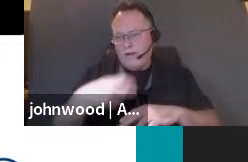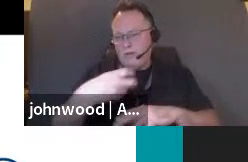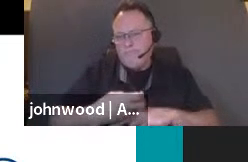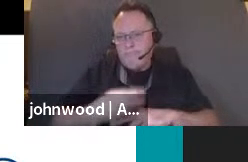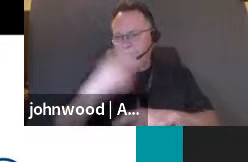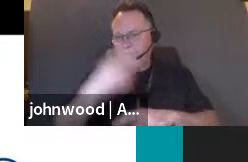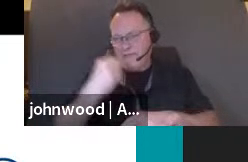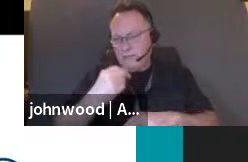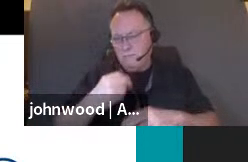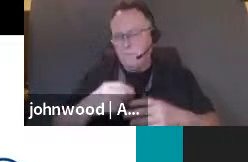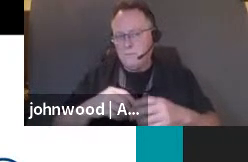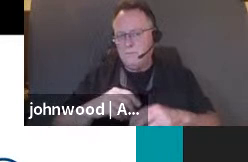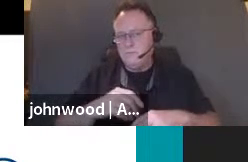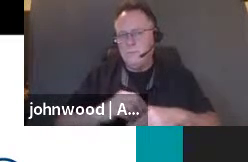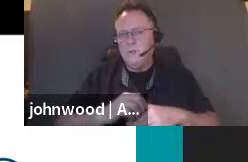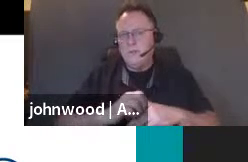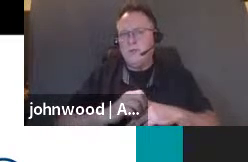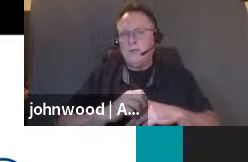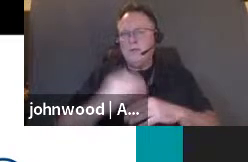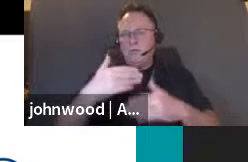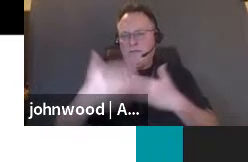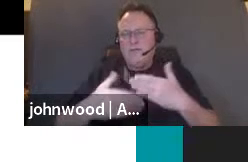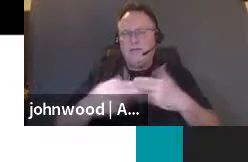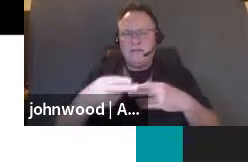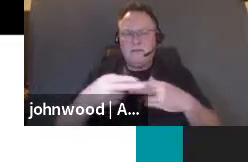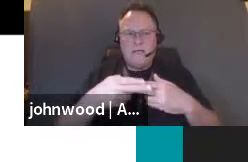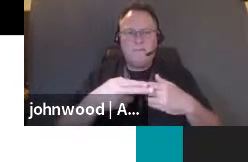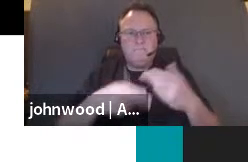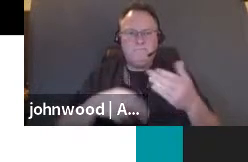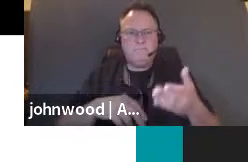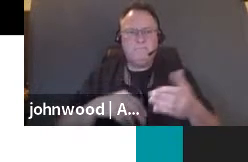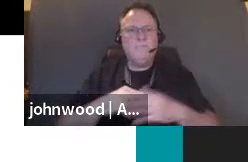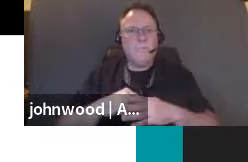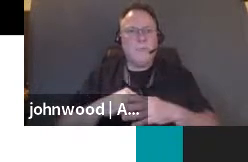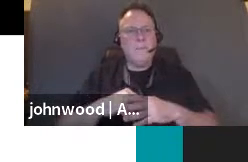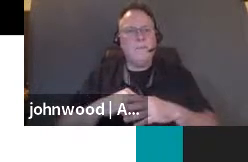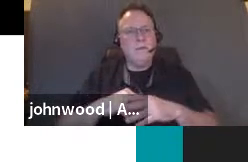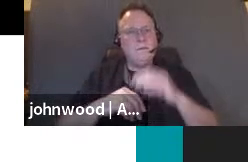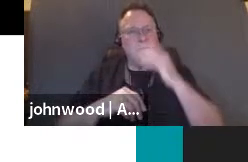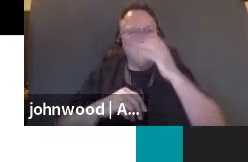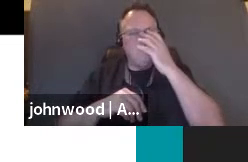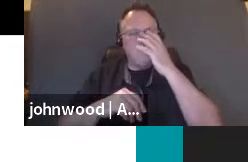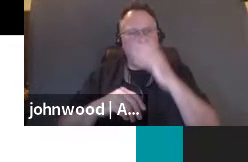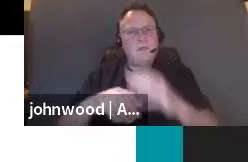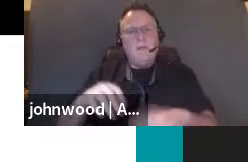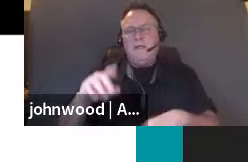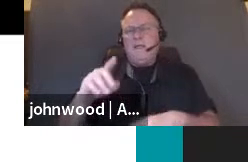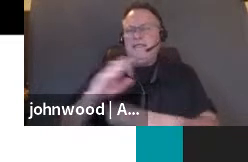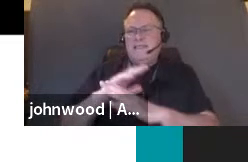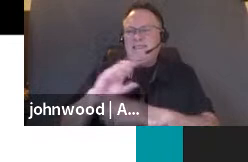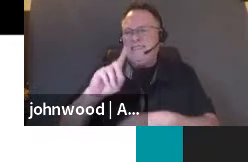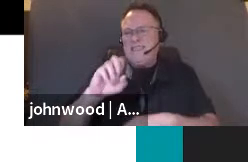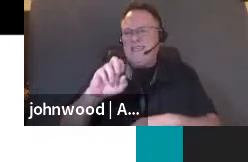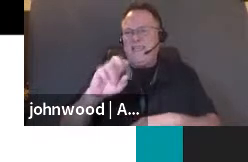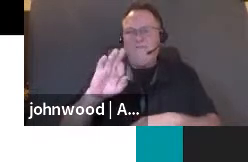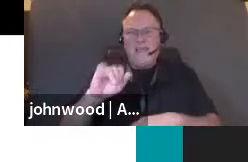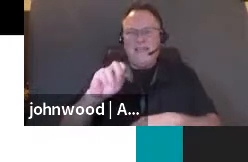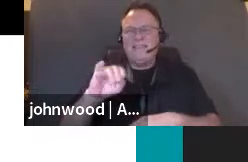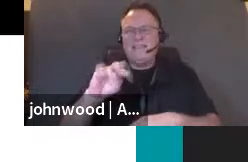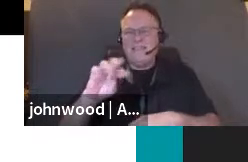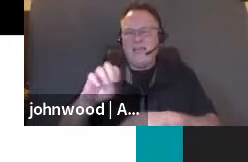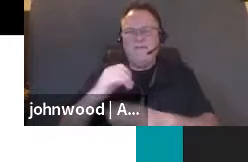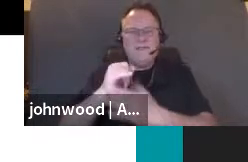moment. So next slide. Defensive design tends